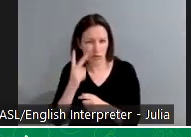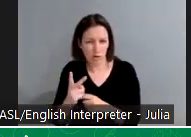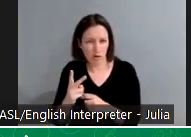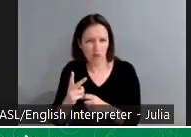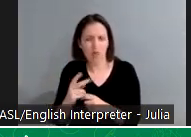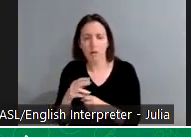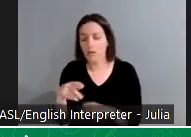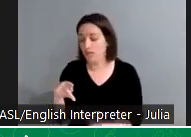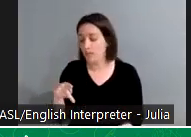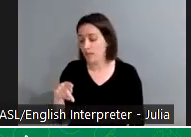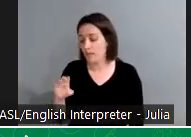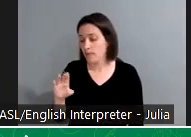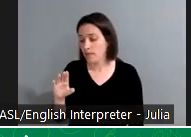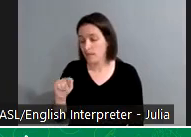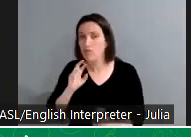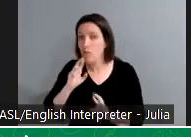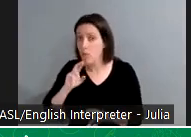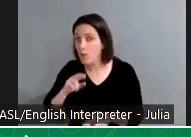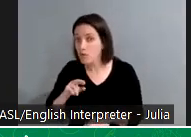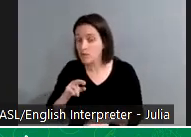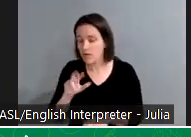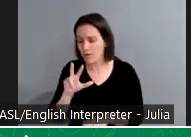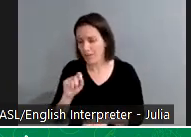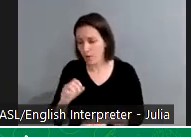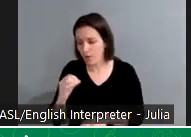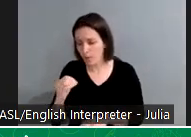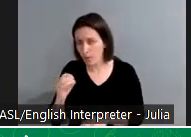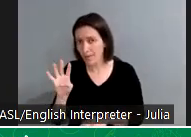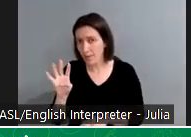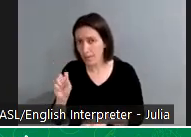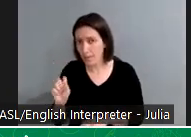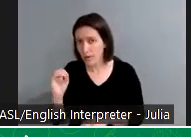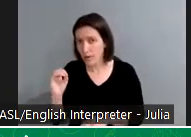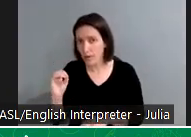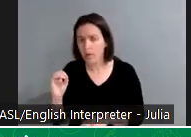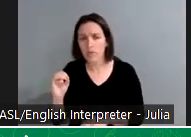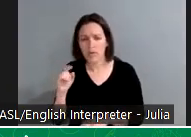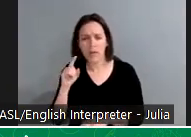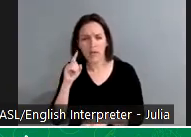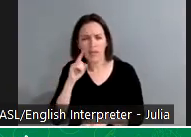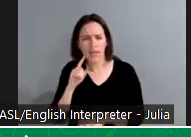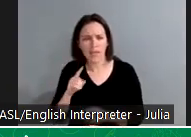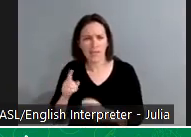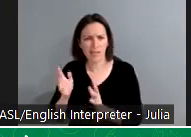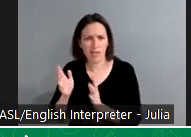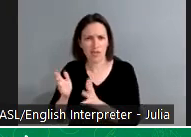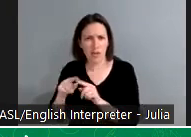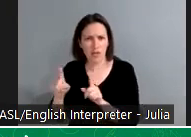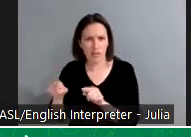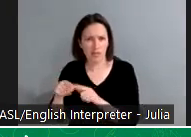P-EBT outcomes reports for 3.0 and 4.0. And I believe it was entered in the chat, and it's also